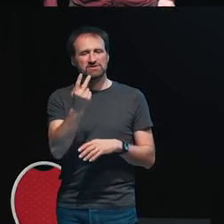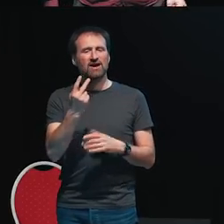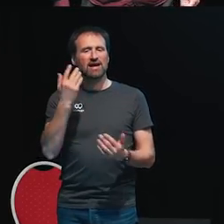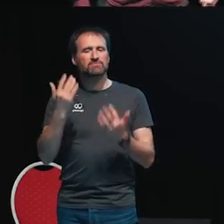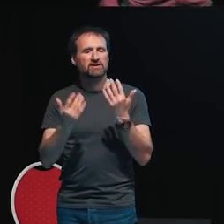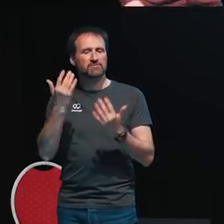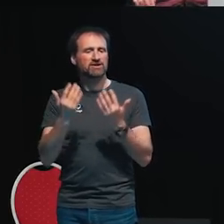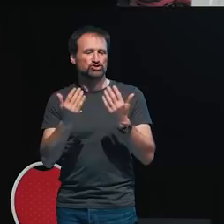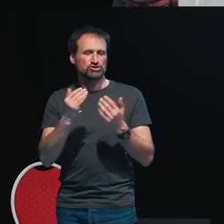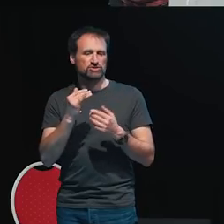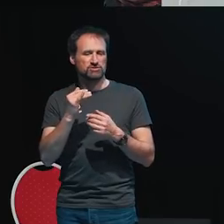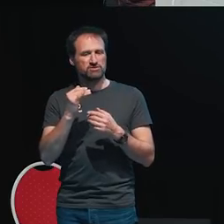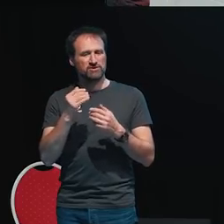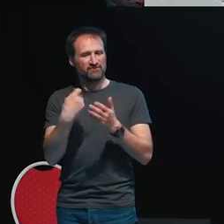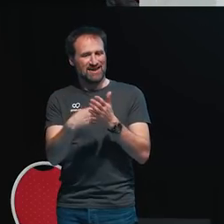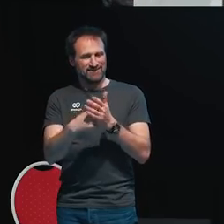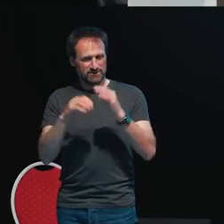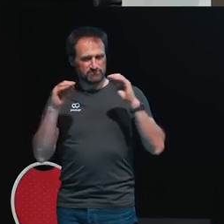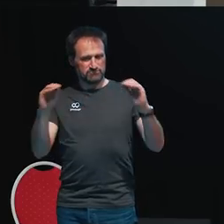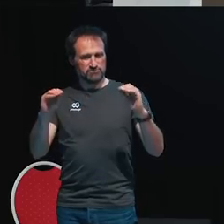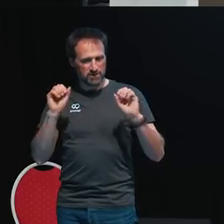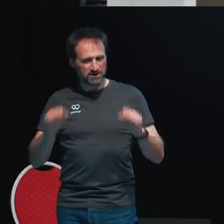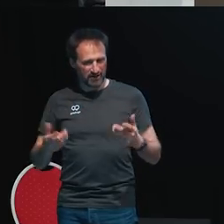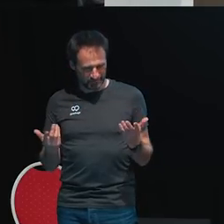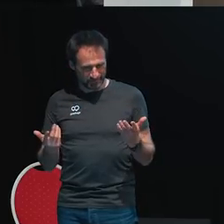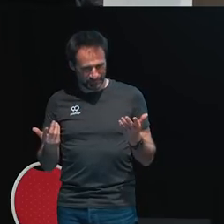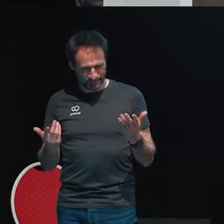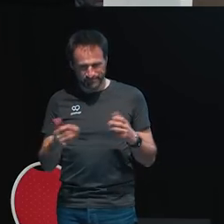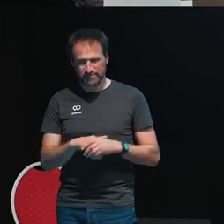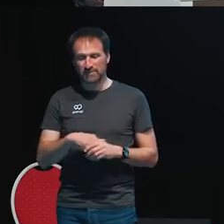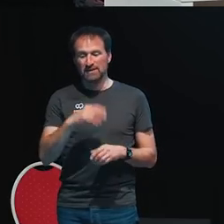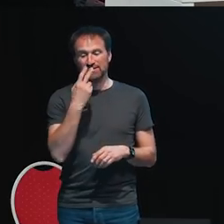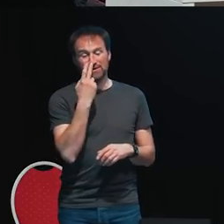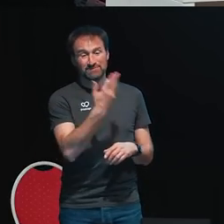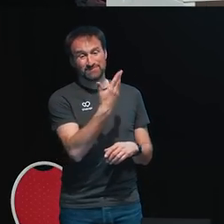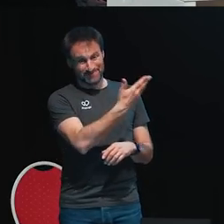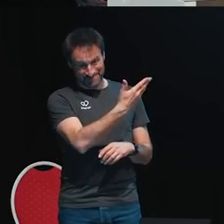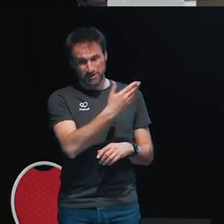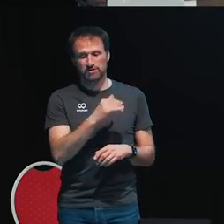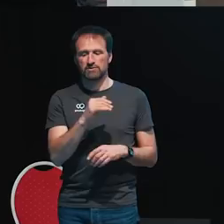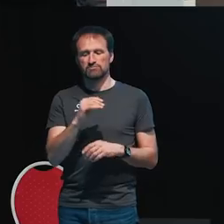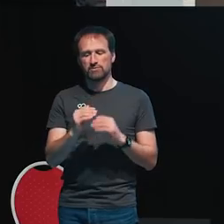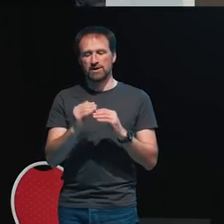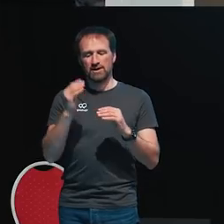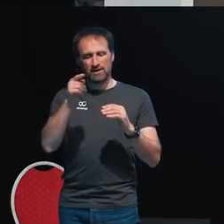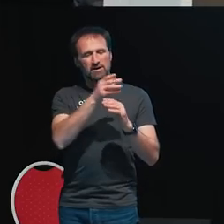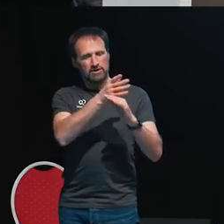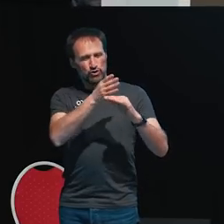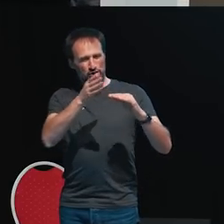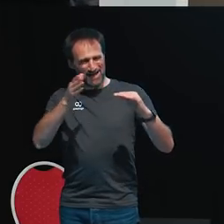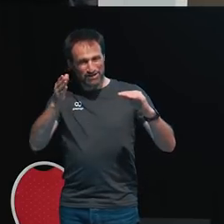mathematical integers. So we can see that here, if here we are at the upper end of the